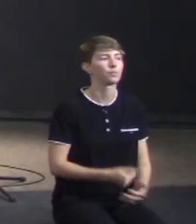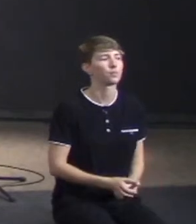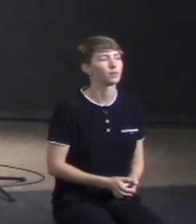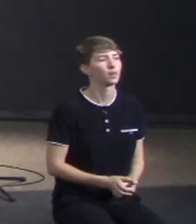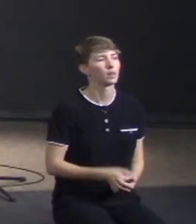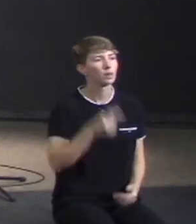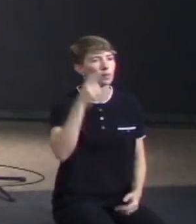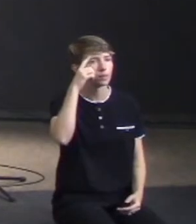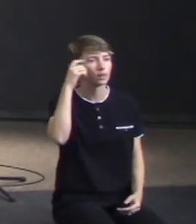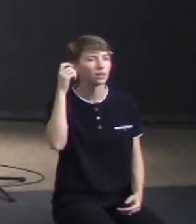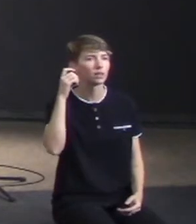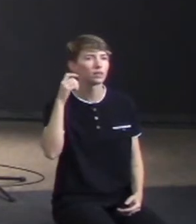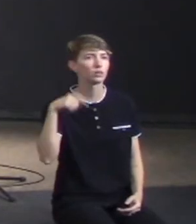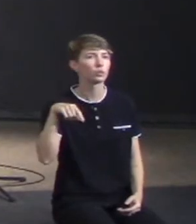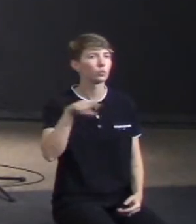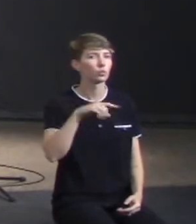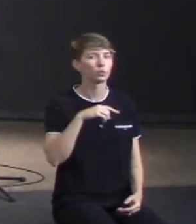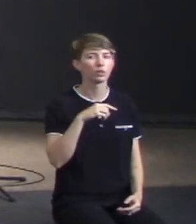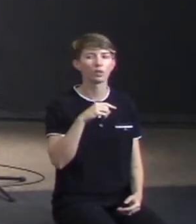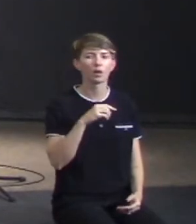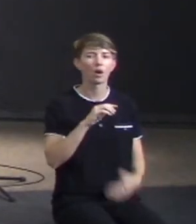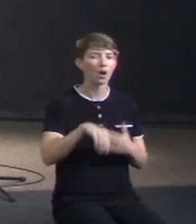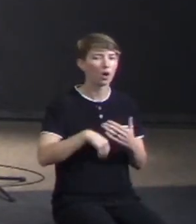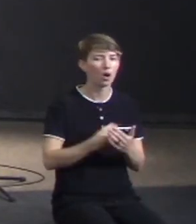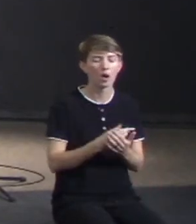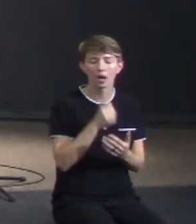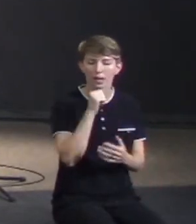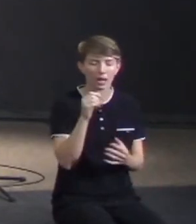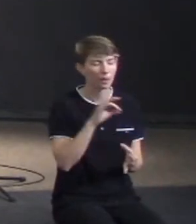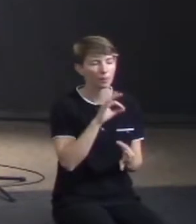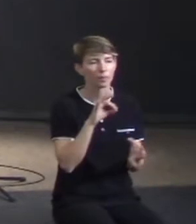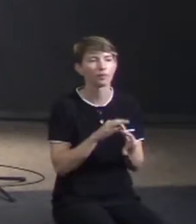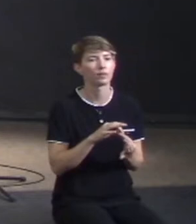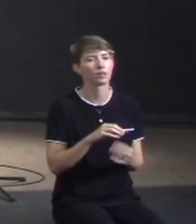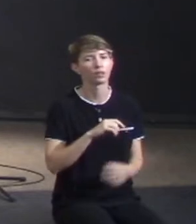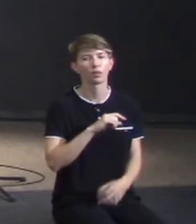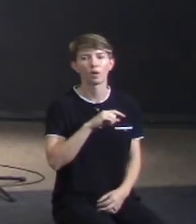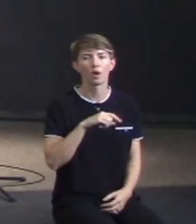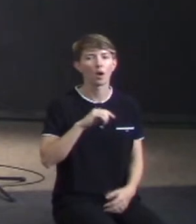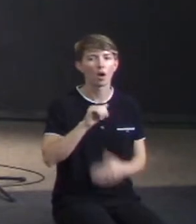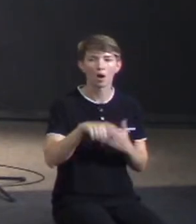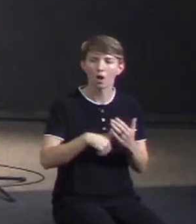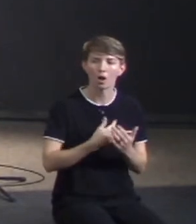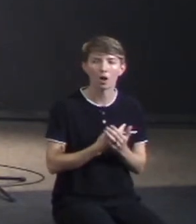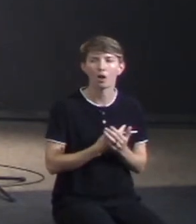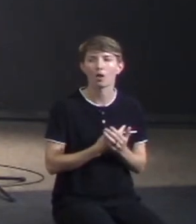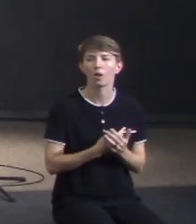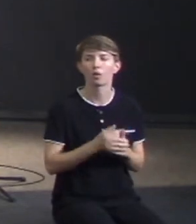Because, you know, we're all imperfect, you know, we're all working, you know, towards the glory of God, right?